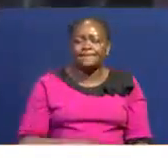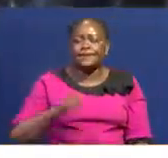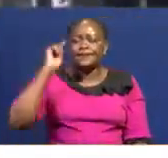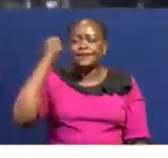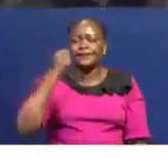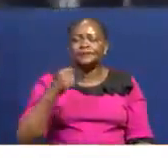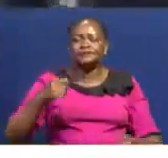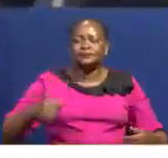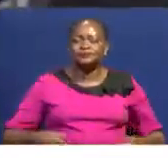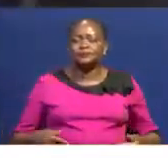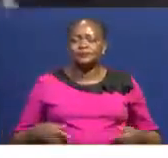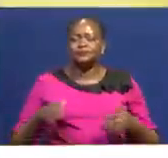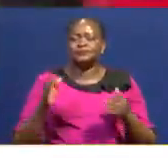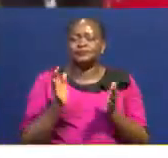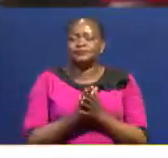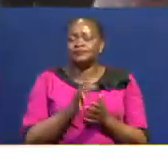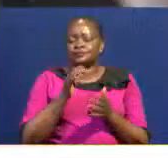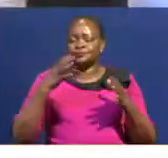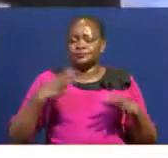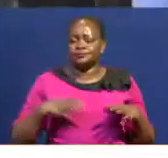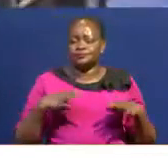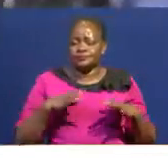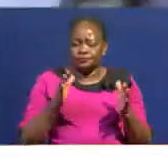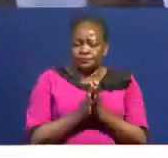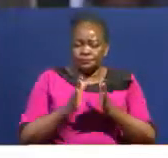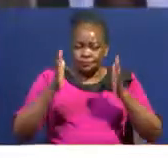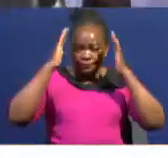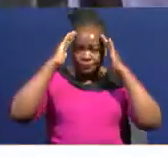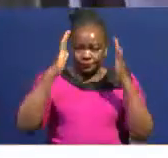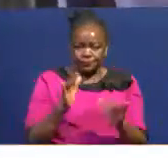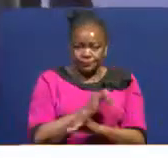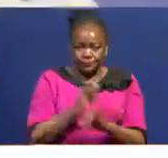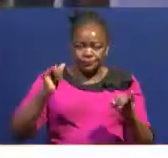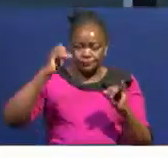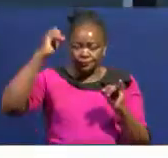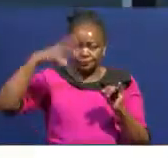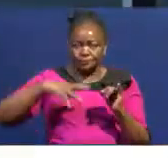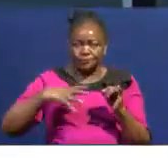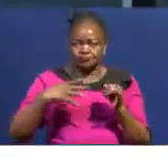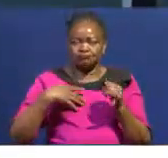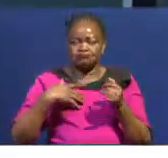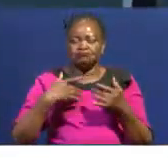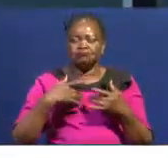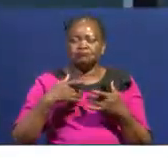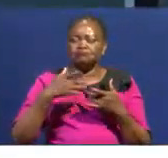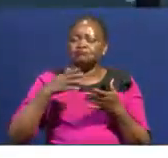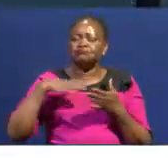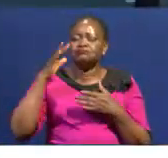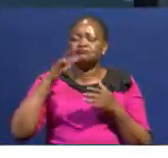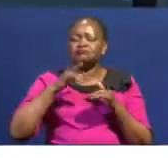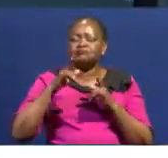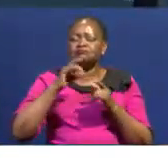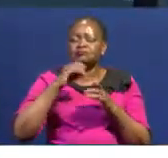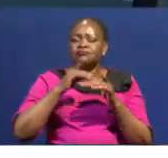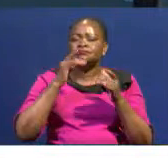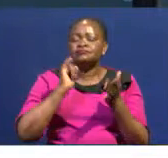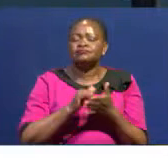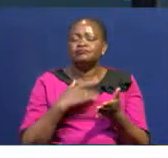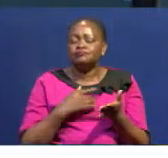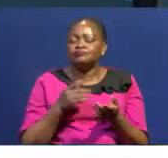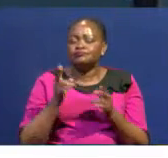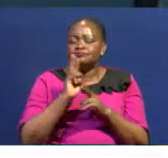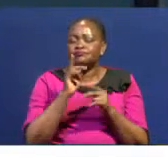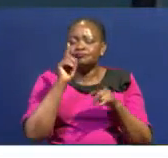Kenya's youthful and tech-savvy population and its commitment to green energy has steadily been attracting foreign investors seeking to tap